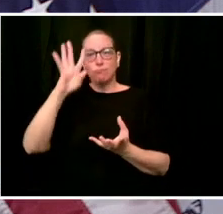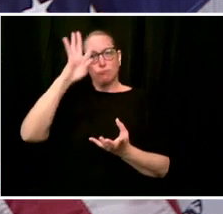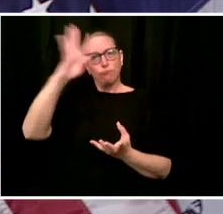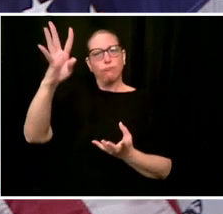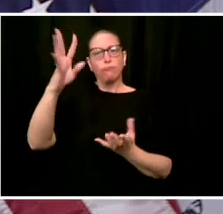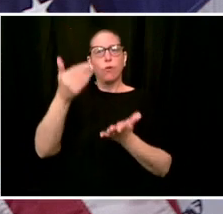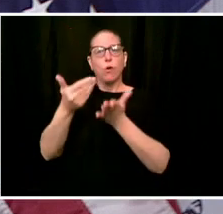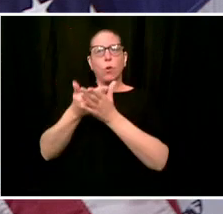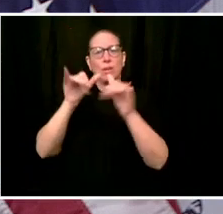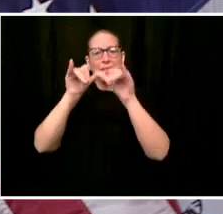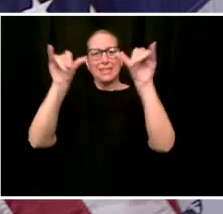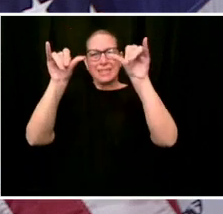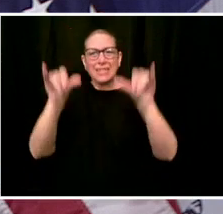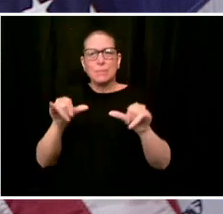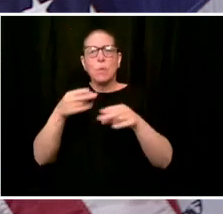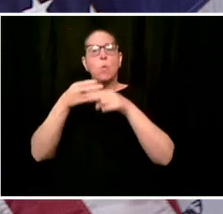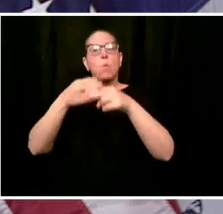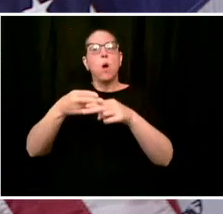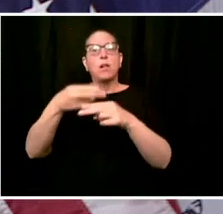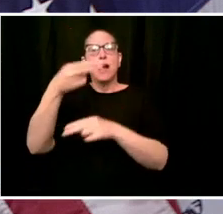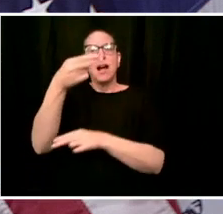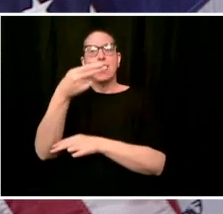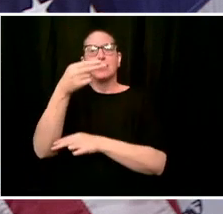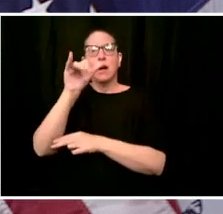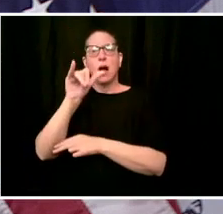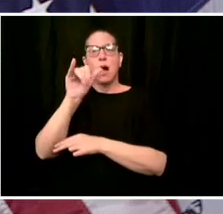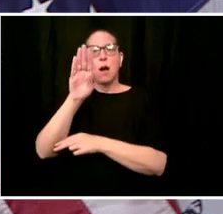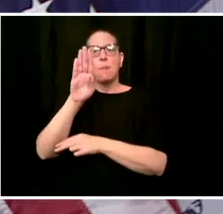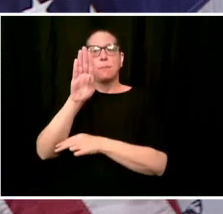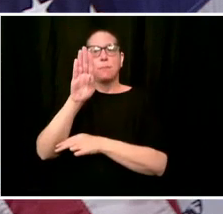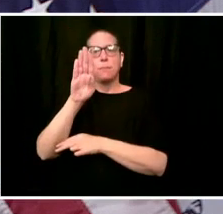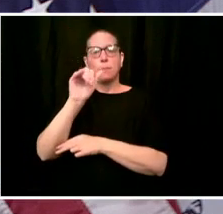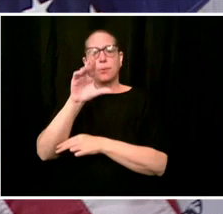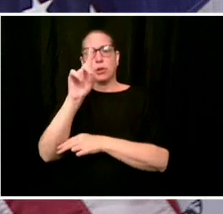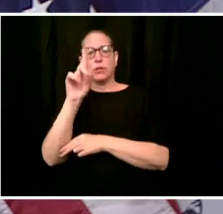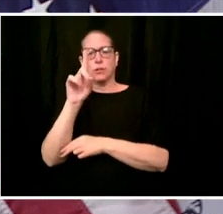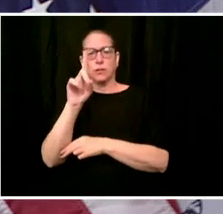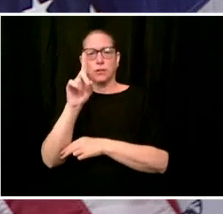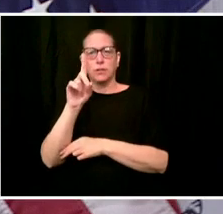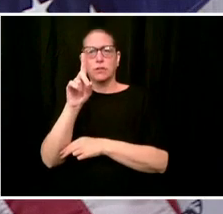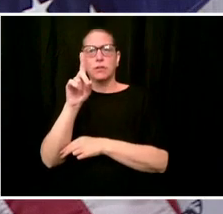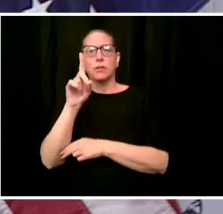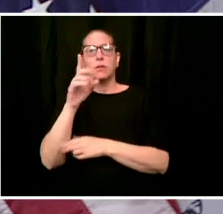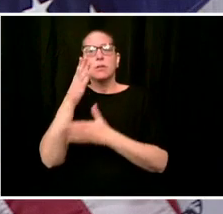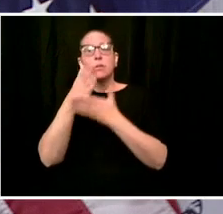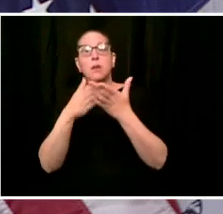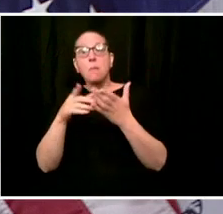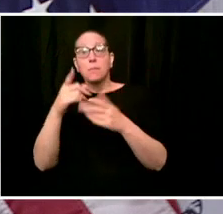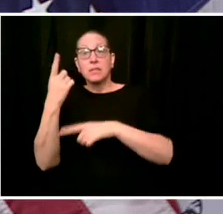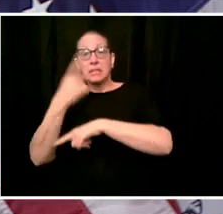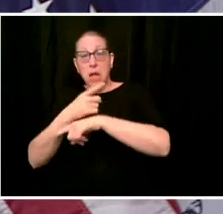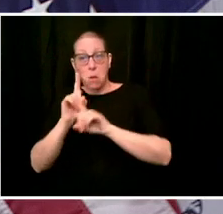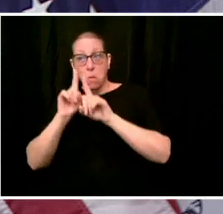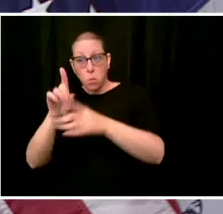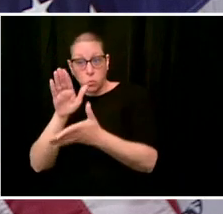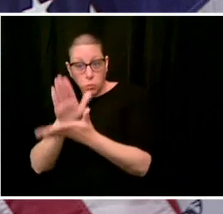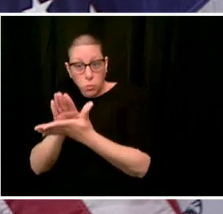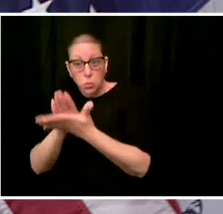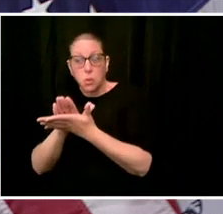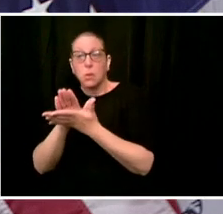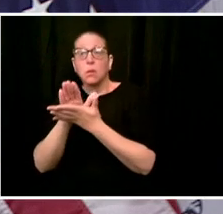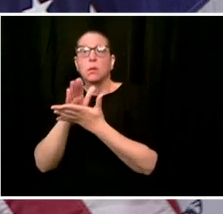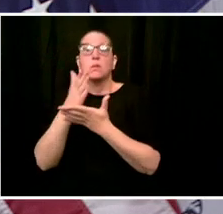what you thought of that and whether you're embracing that. My second question is, On behalf of my colleague, Melissa Russo, who's been reporting on